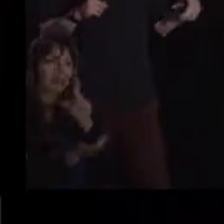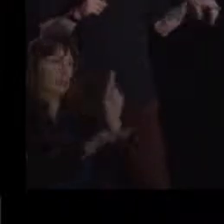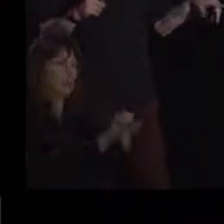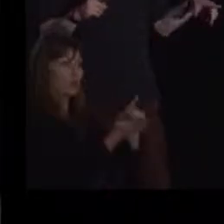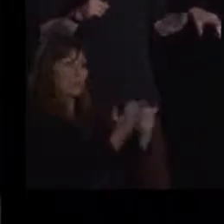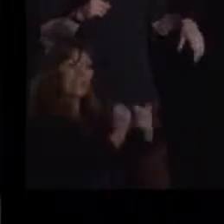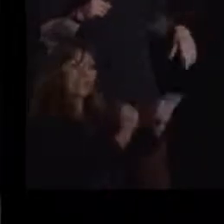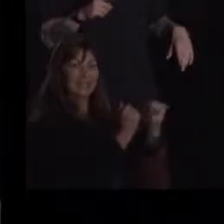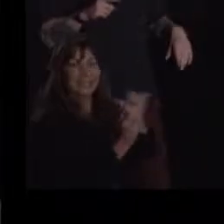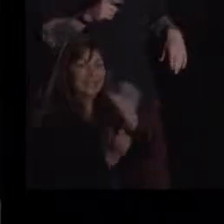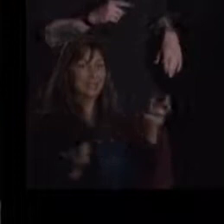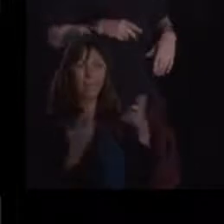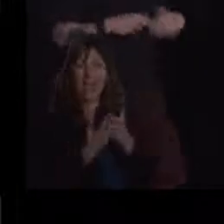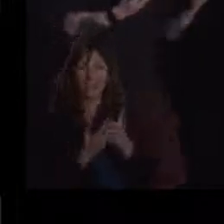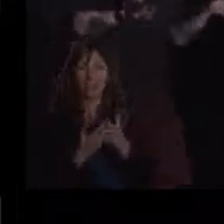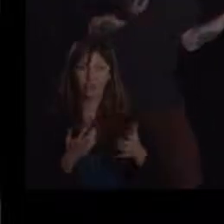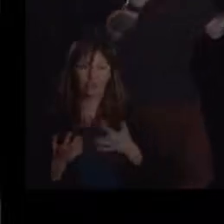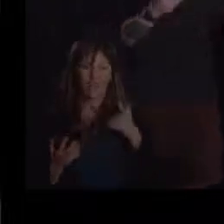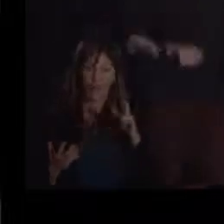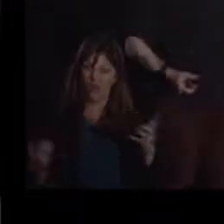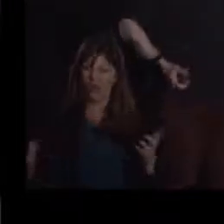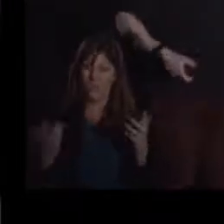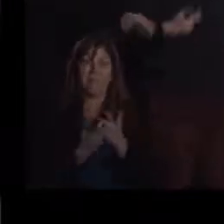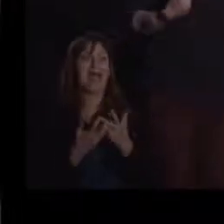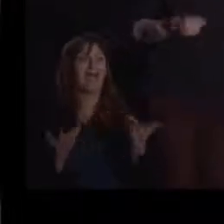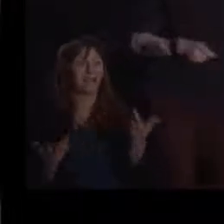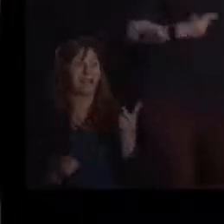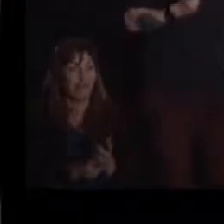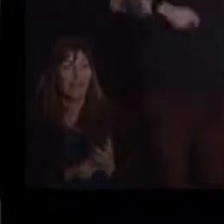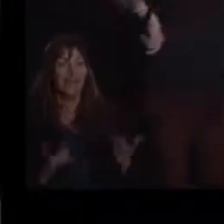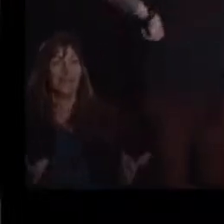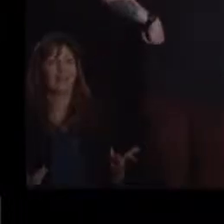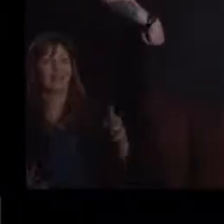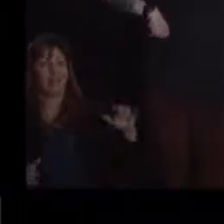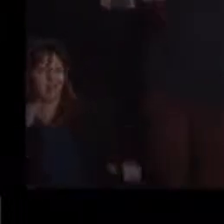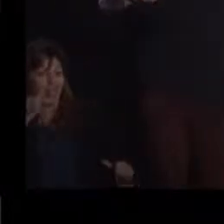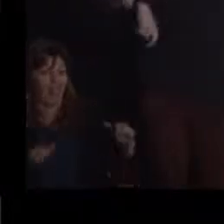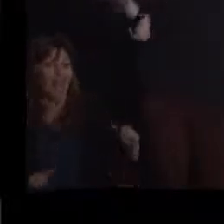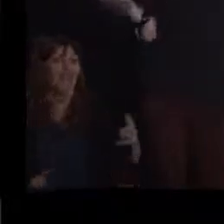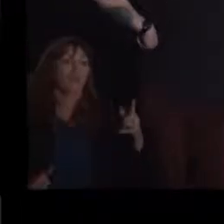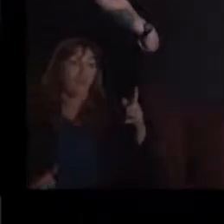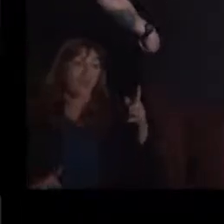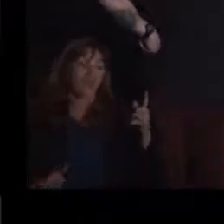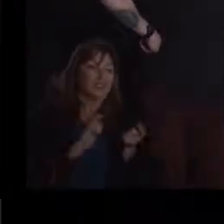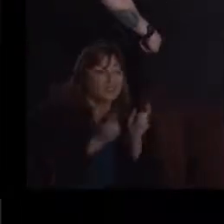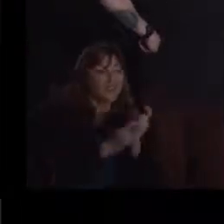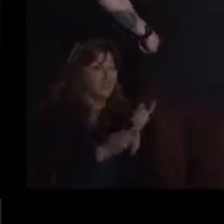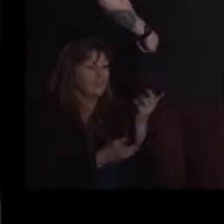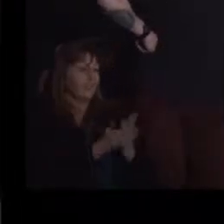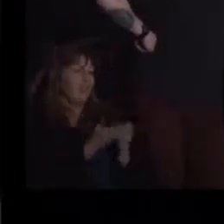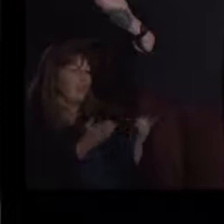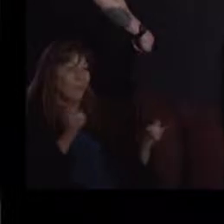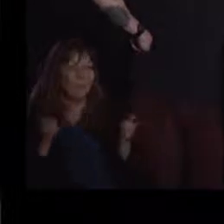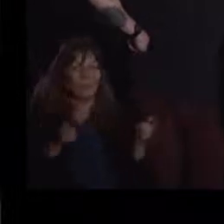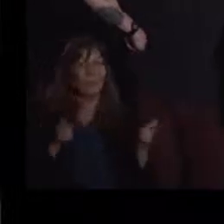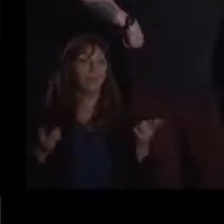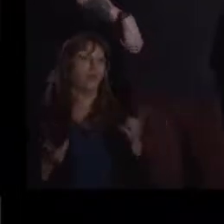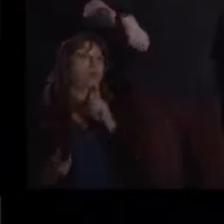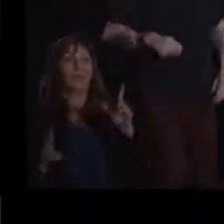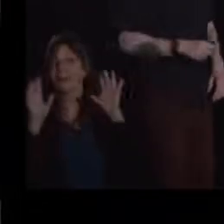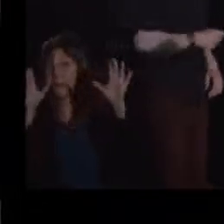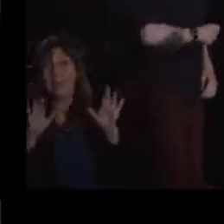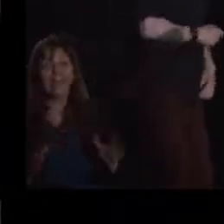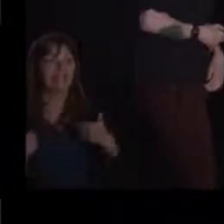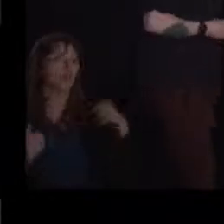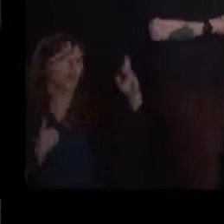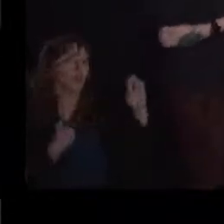stuff. Do you think the printy stuff should match? We were like, oh, my. It probably changed one or two bits. Yeah, yeah. So it was